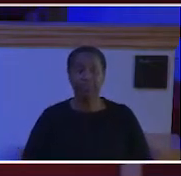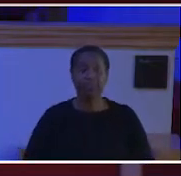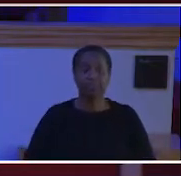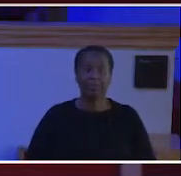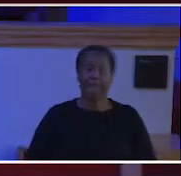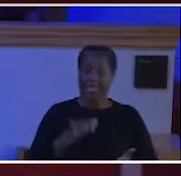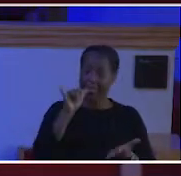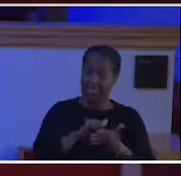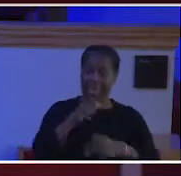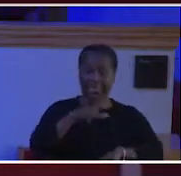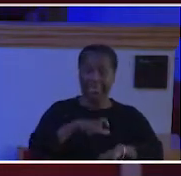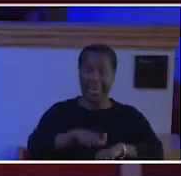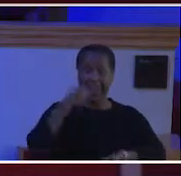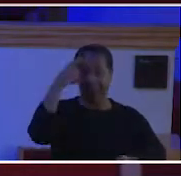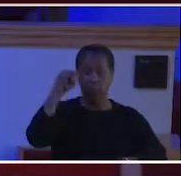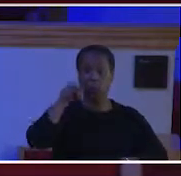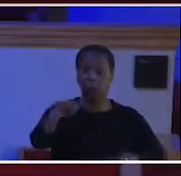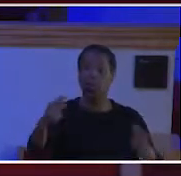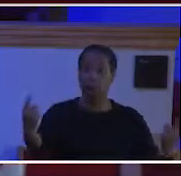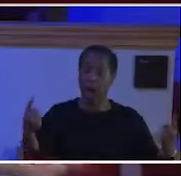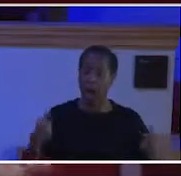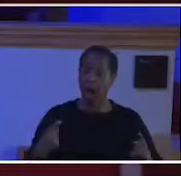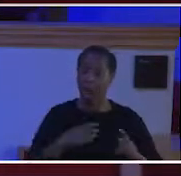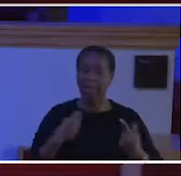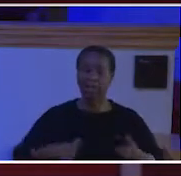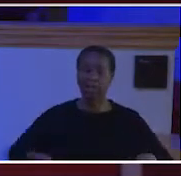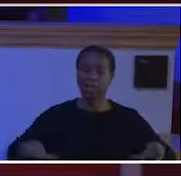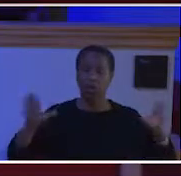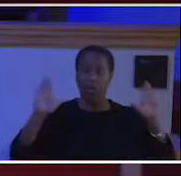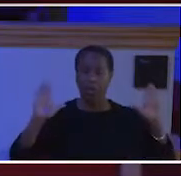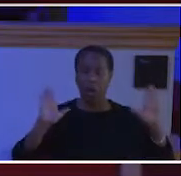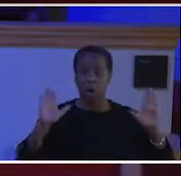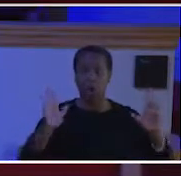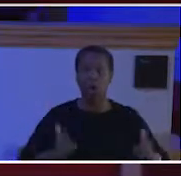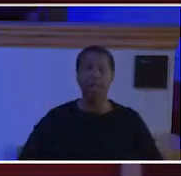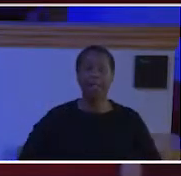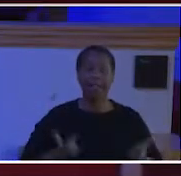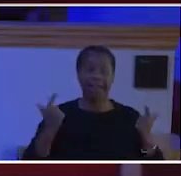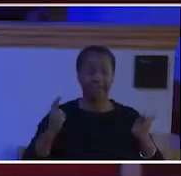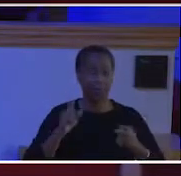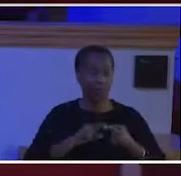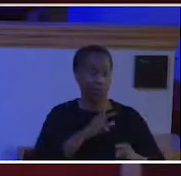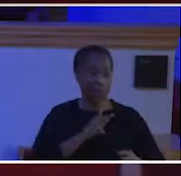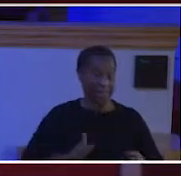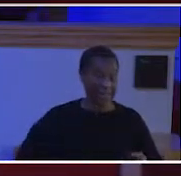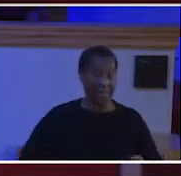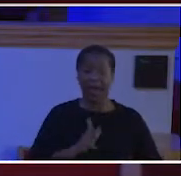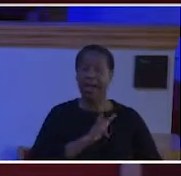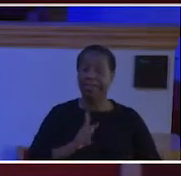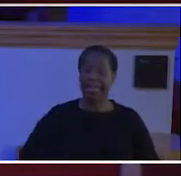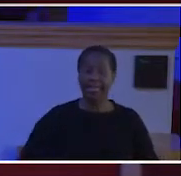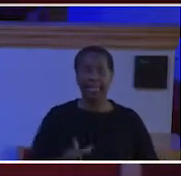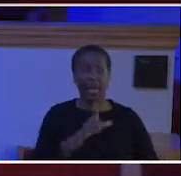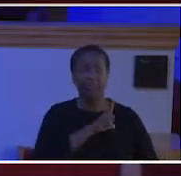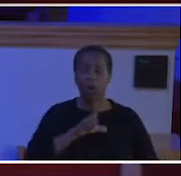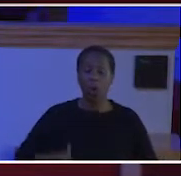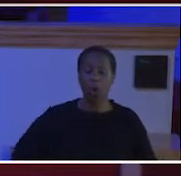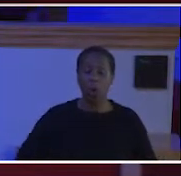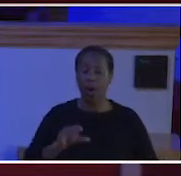It's that time for you to come and surrender your life to the King of Kings and the Lord of Lords.